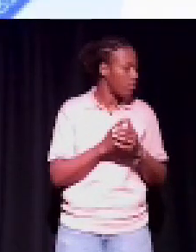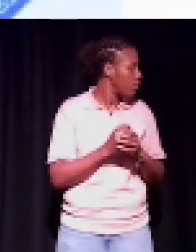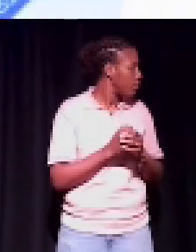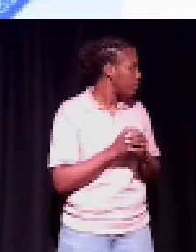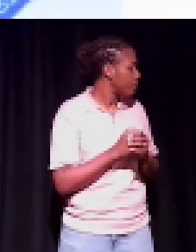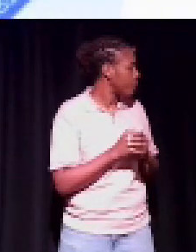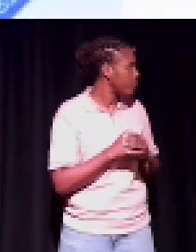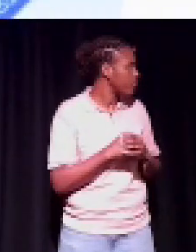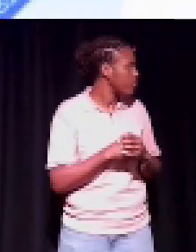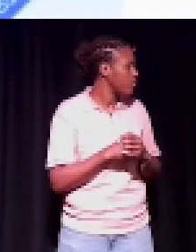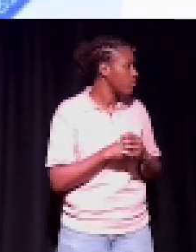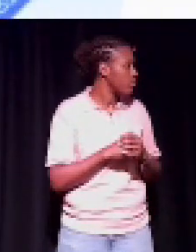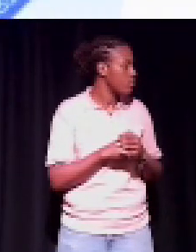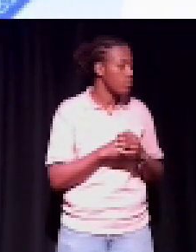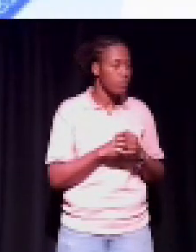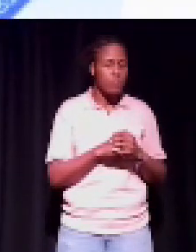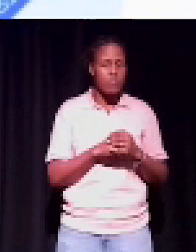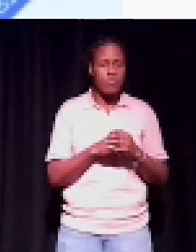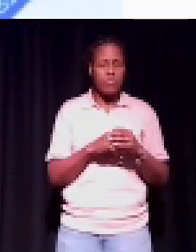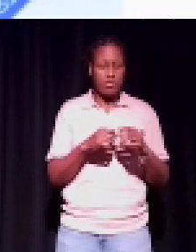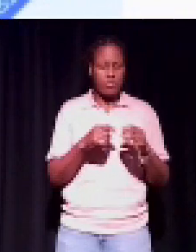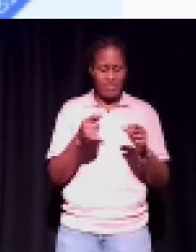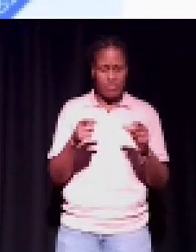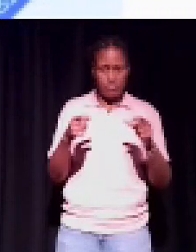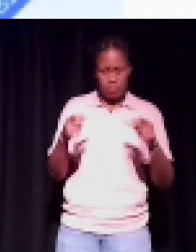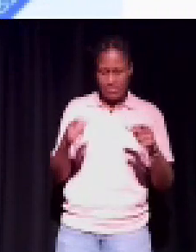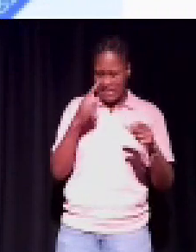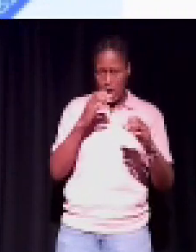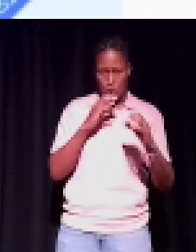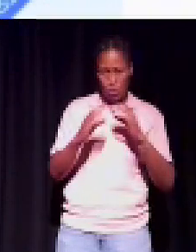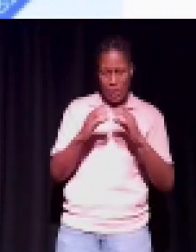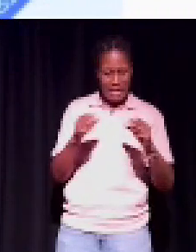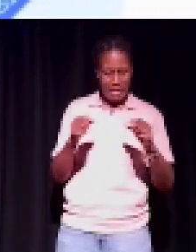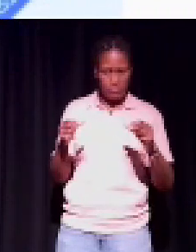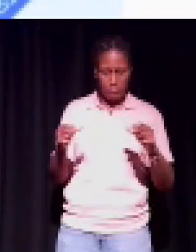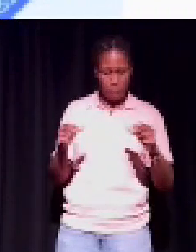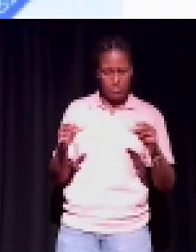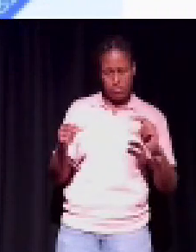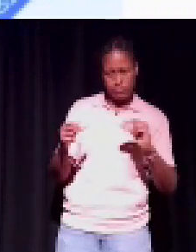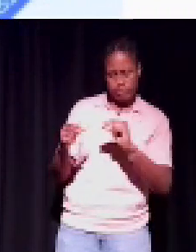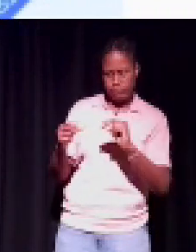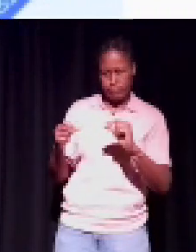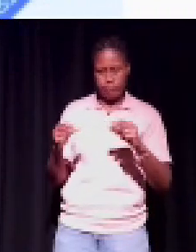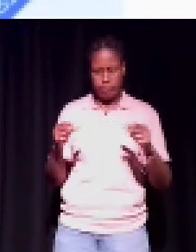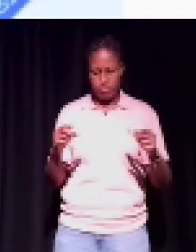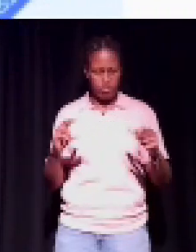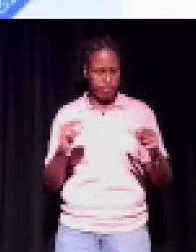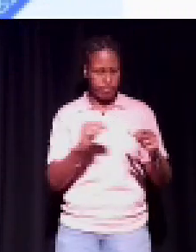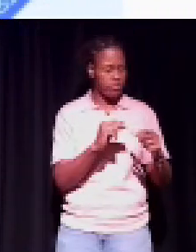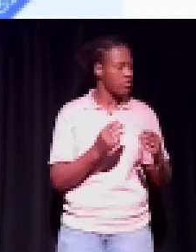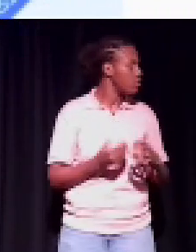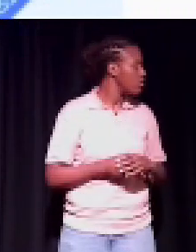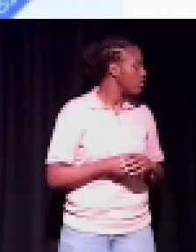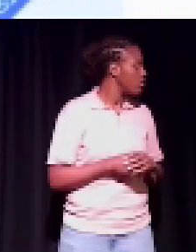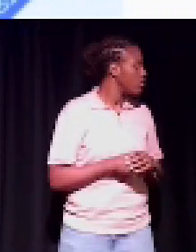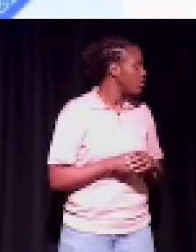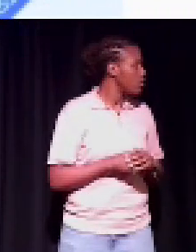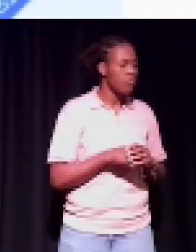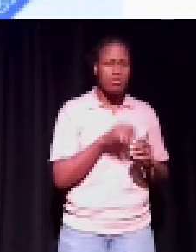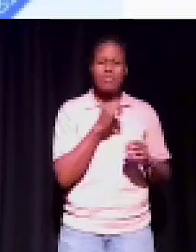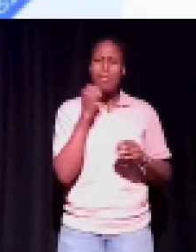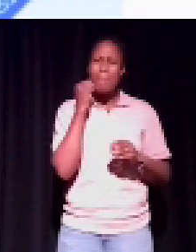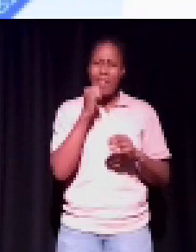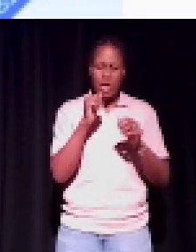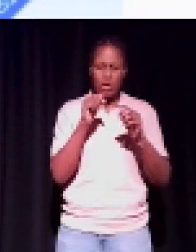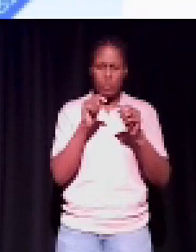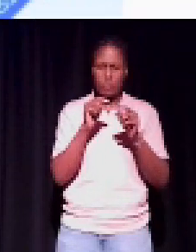they can talk directly to each other if you want them to. And I'm just describe what I'm pointing at. It's like a little black circuit